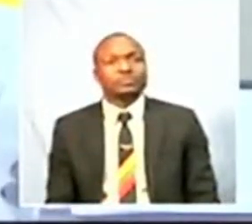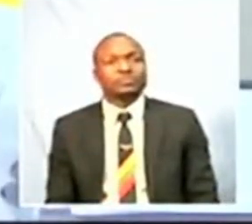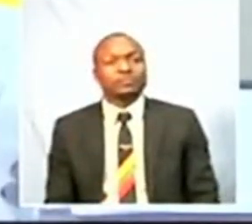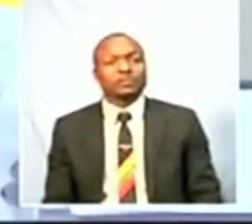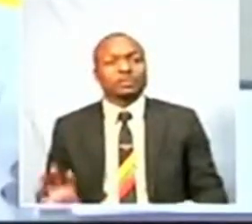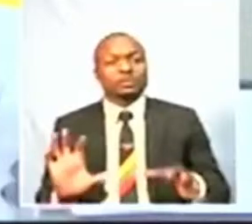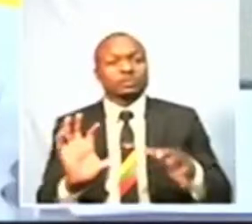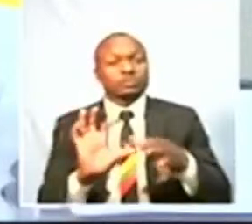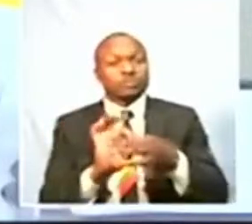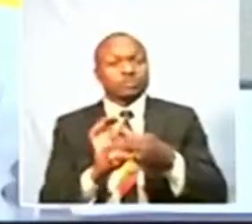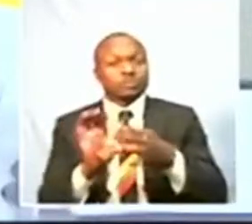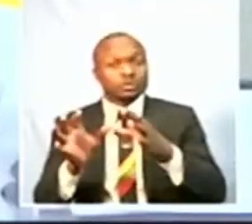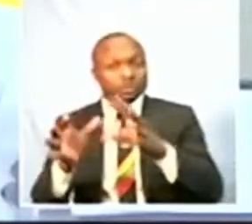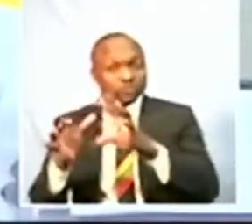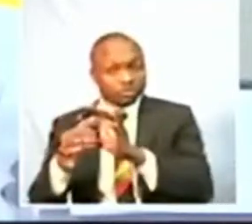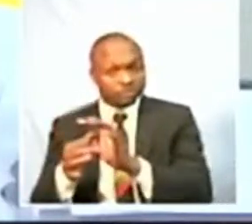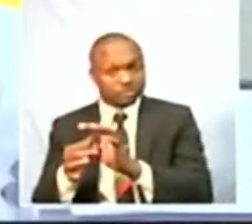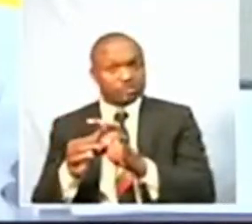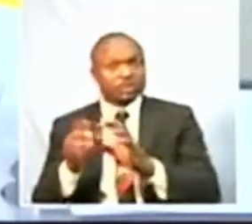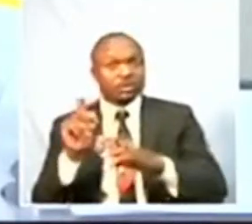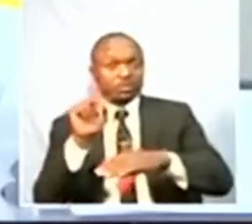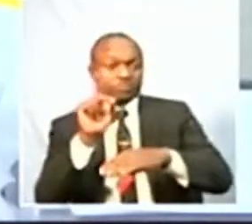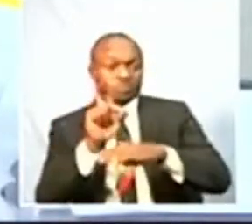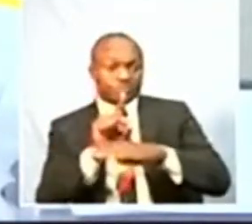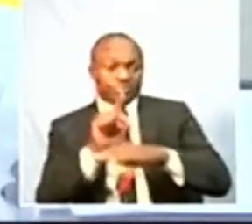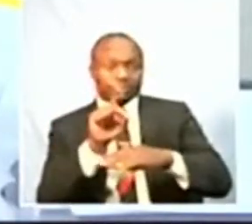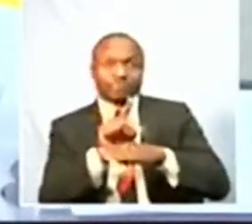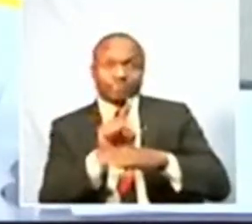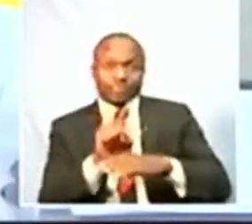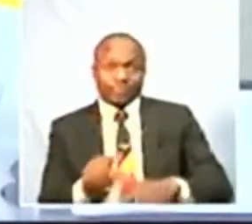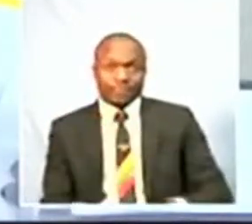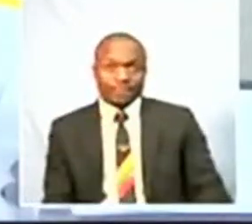chain of project or